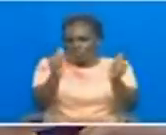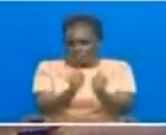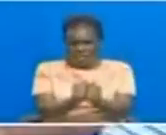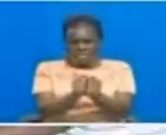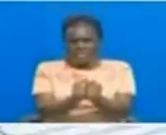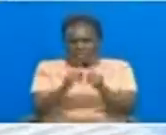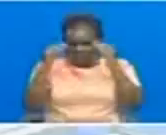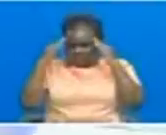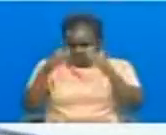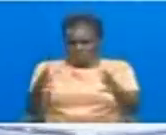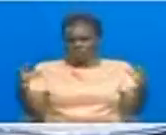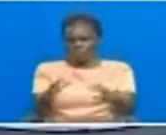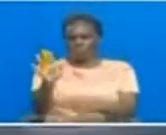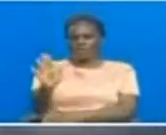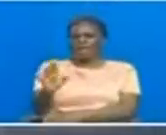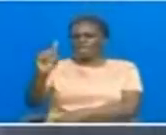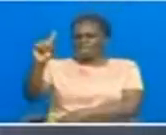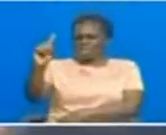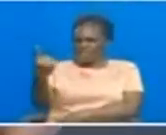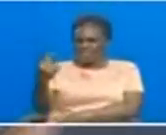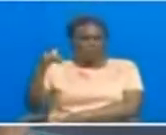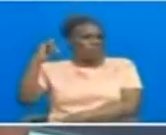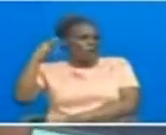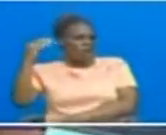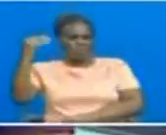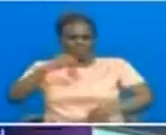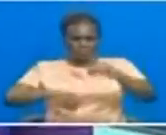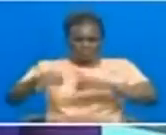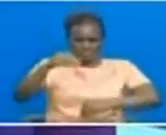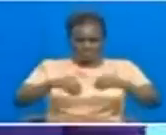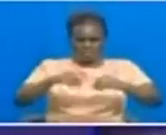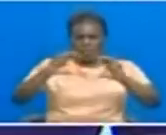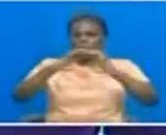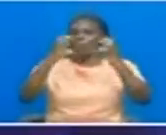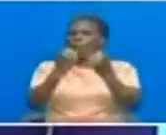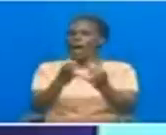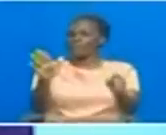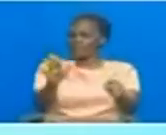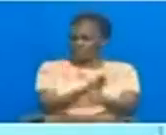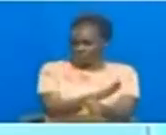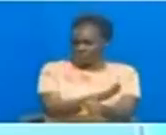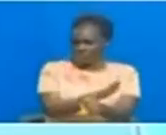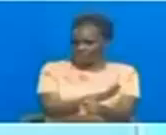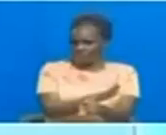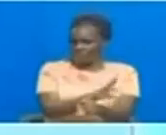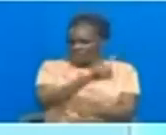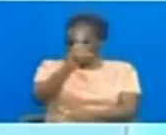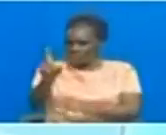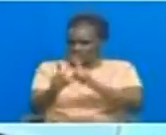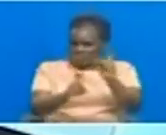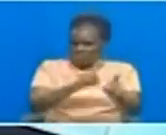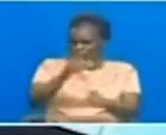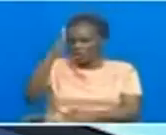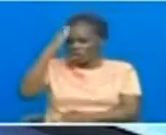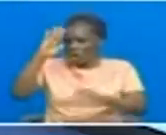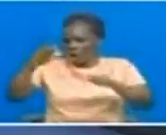very dedicated team, the first ever mobile voting system in the world. That's what he says. We want to interview him and know